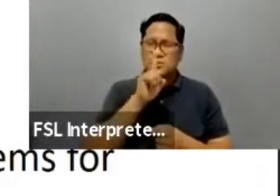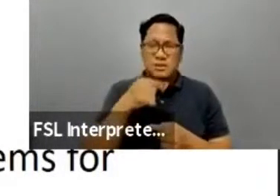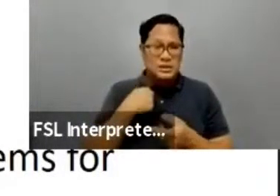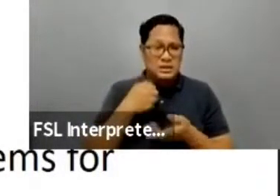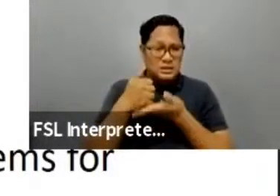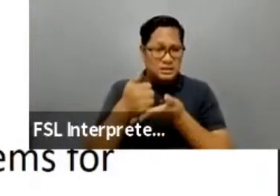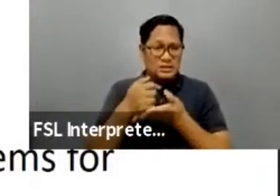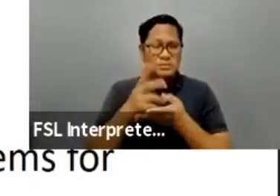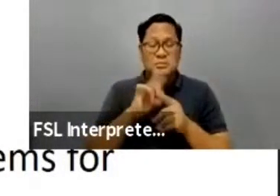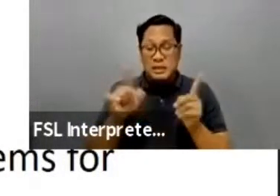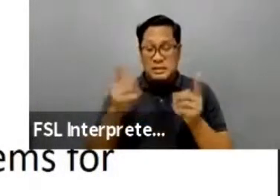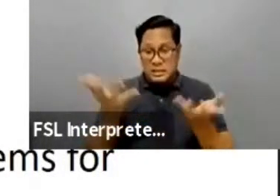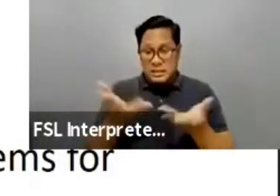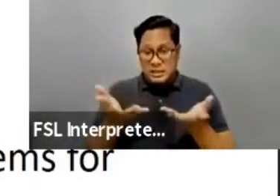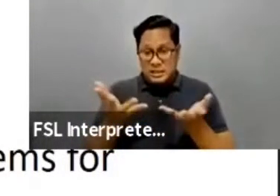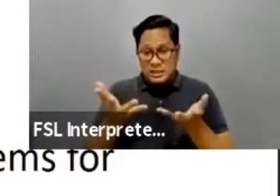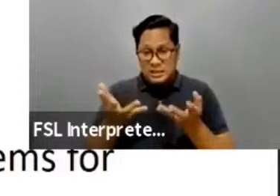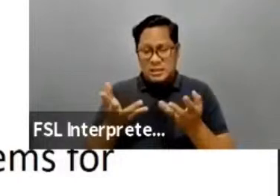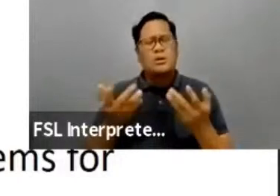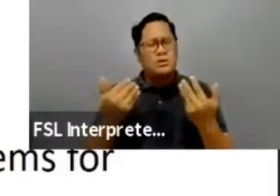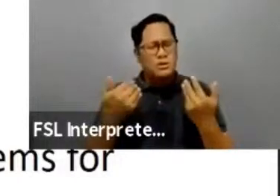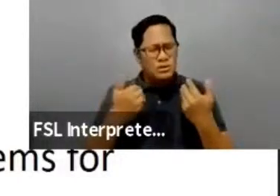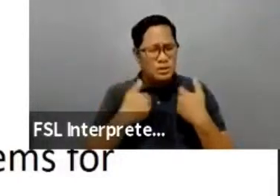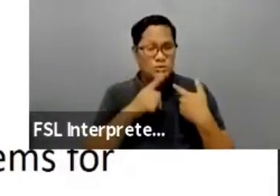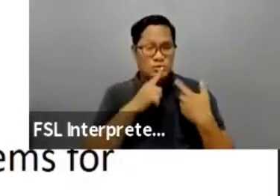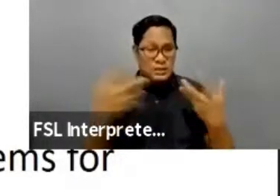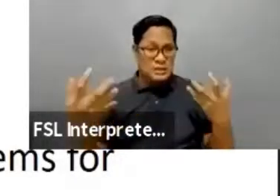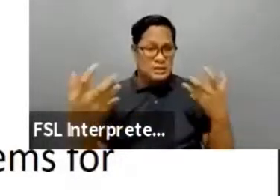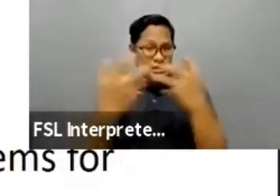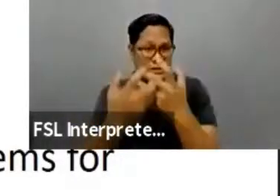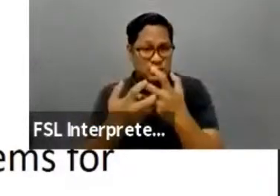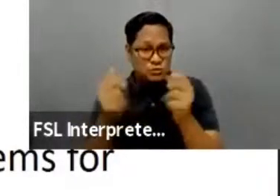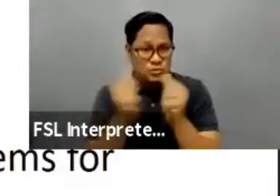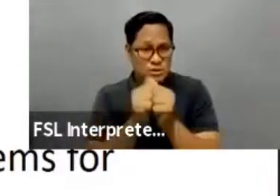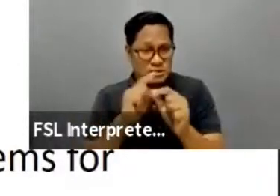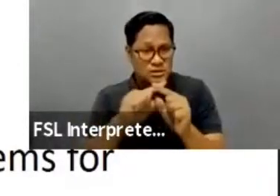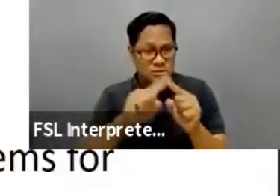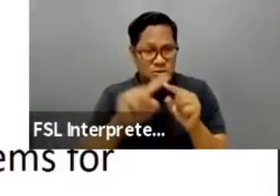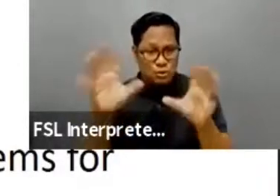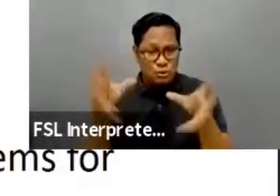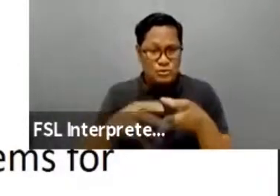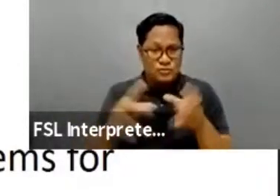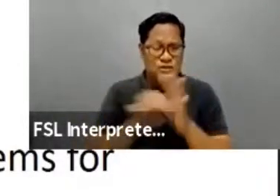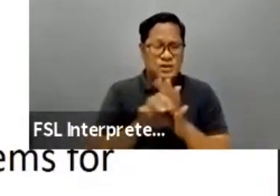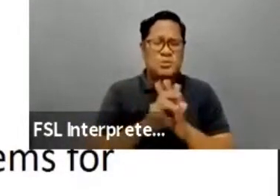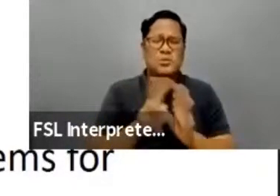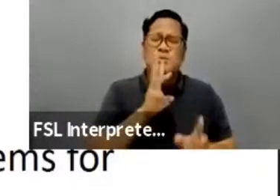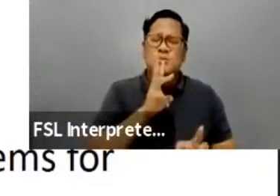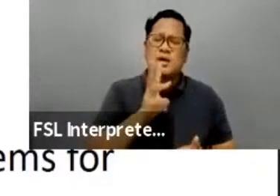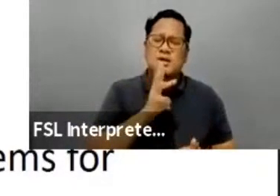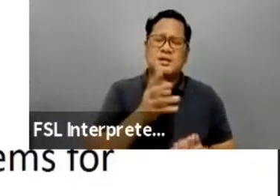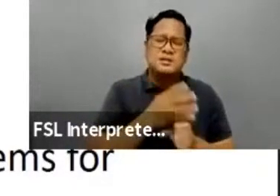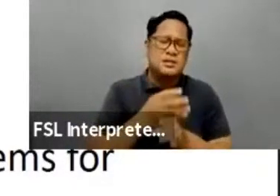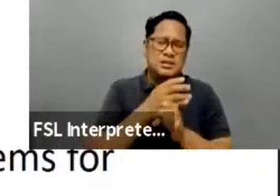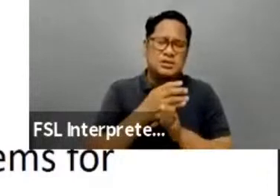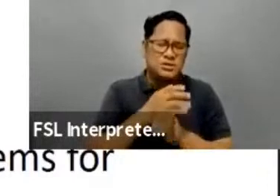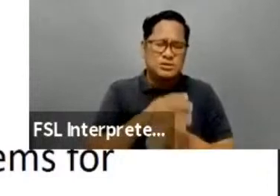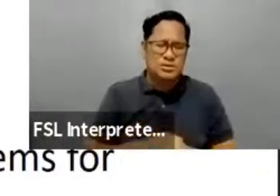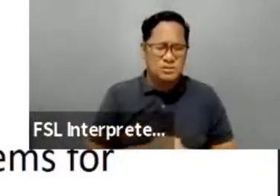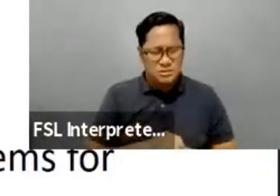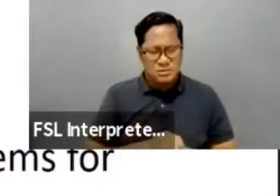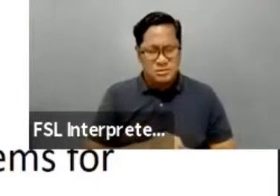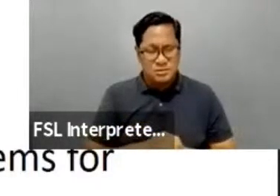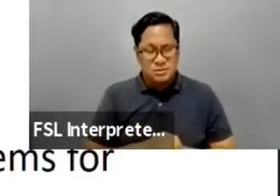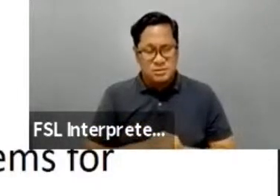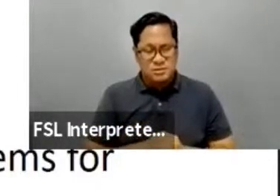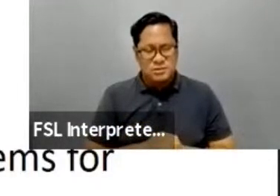And then here, we really have to synergize with other sectors. For example, water and sanitation, food security.